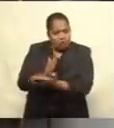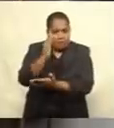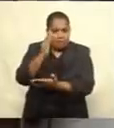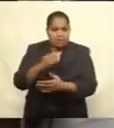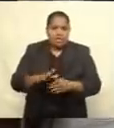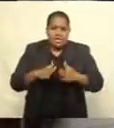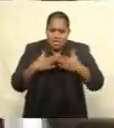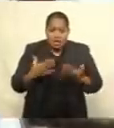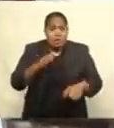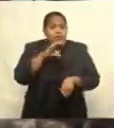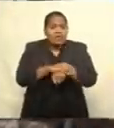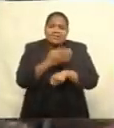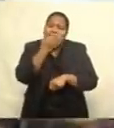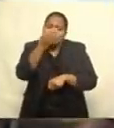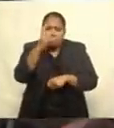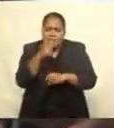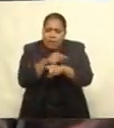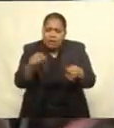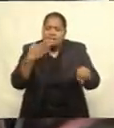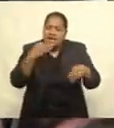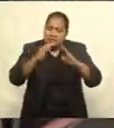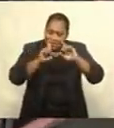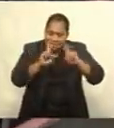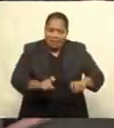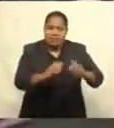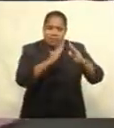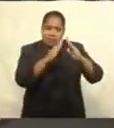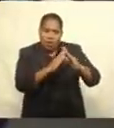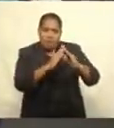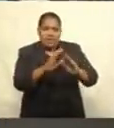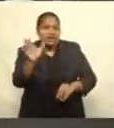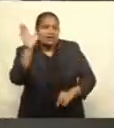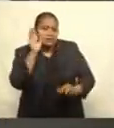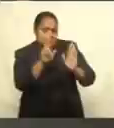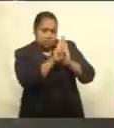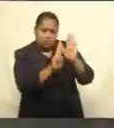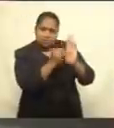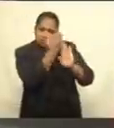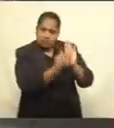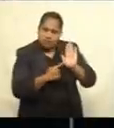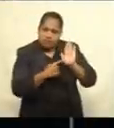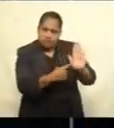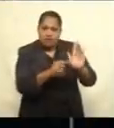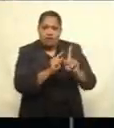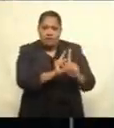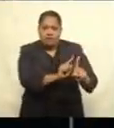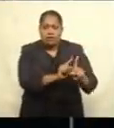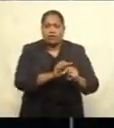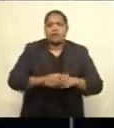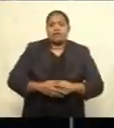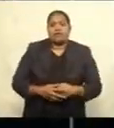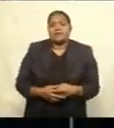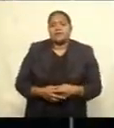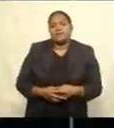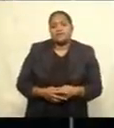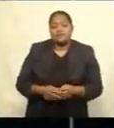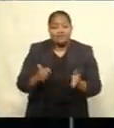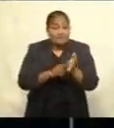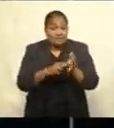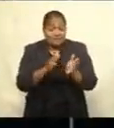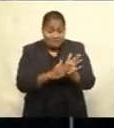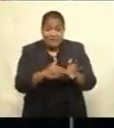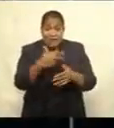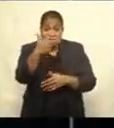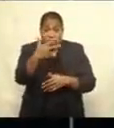public to stay home and adhere with the COVID-19 safety requirements. Makoi in Nasinu is an